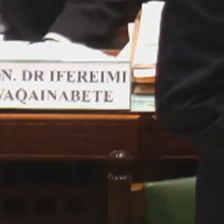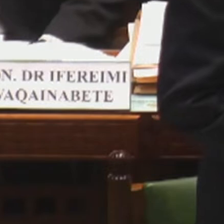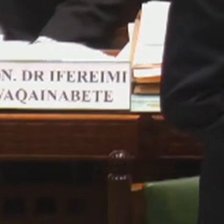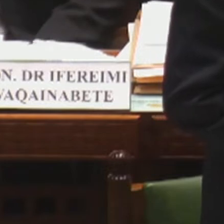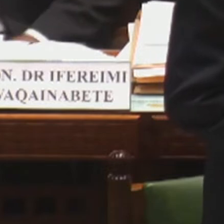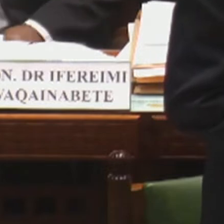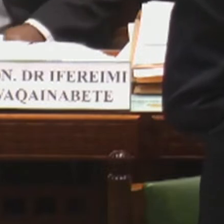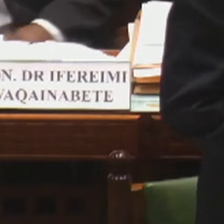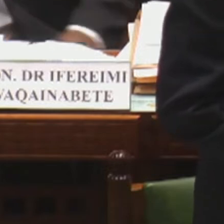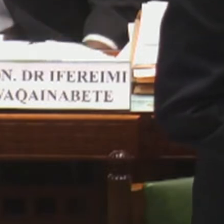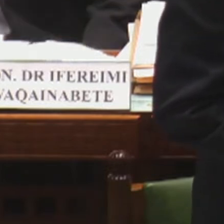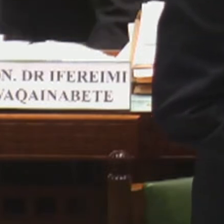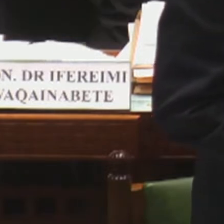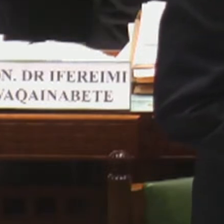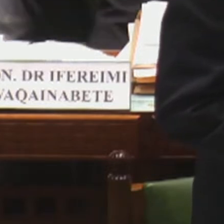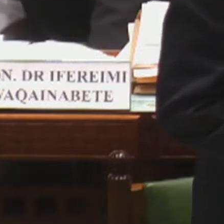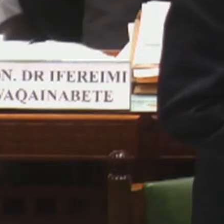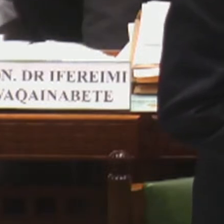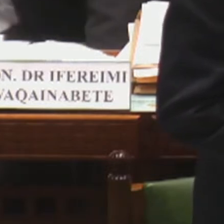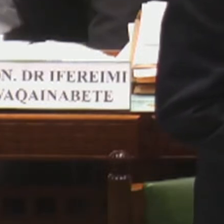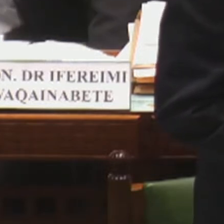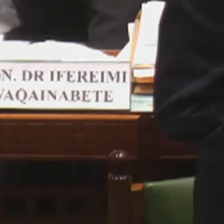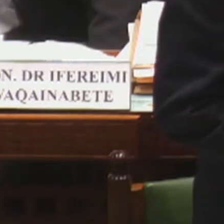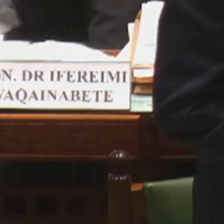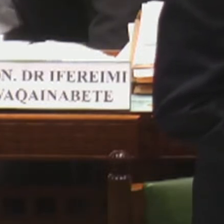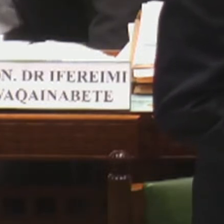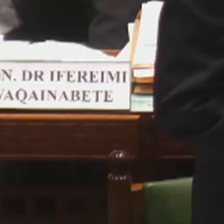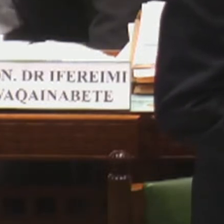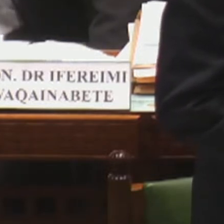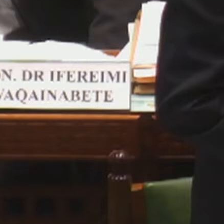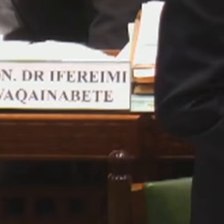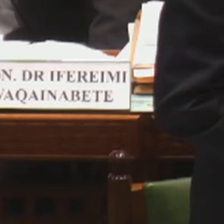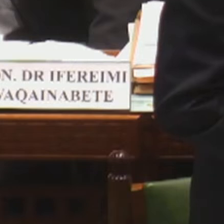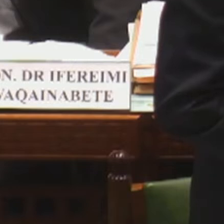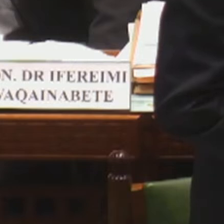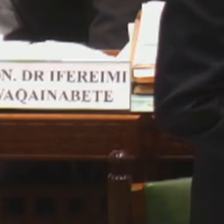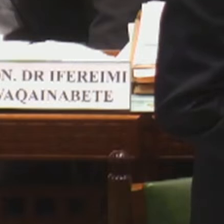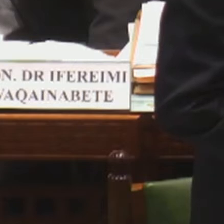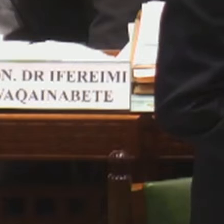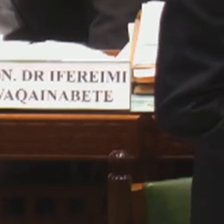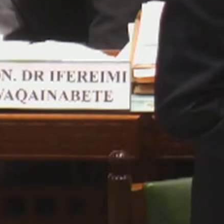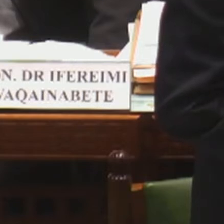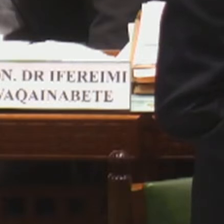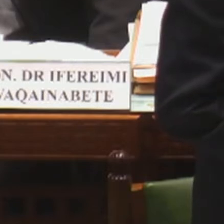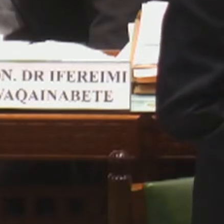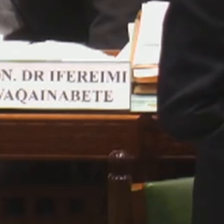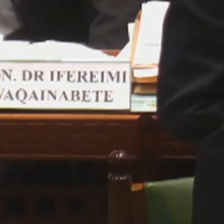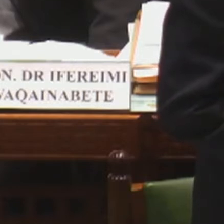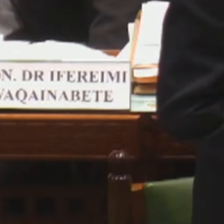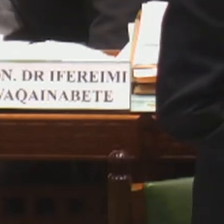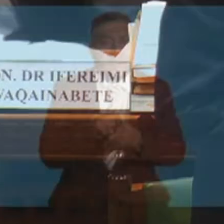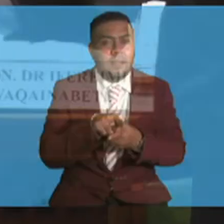potential effects on heat stress, food and water security, extreme weather events, vulnerable shelter and